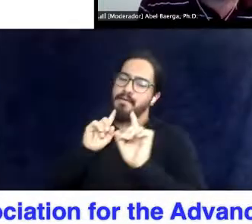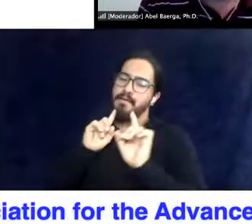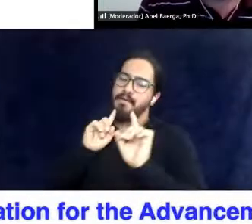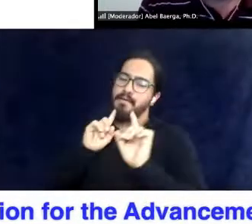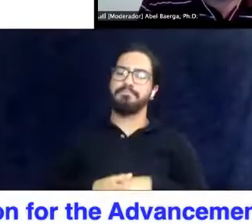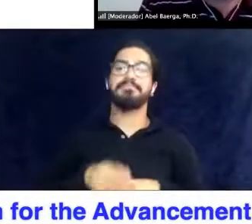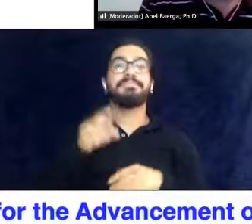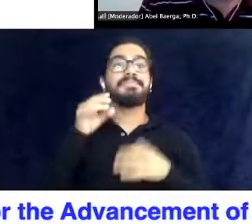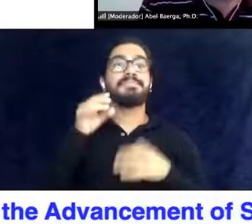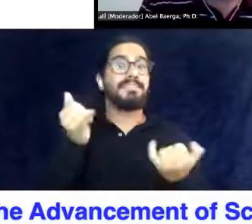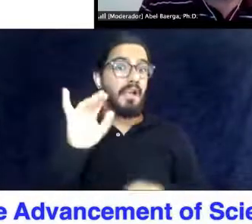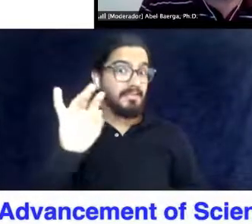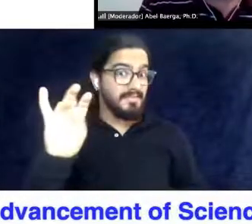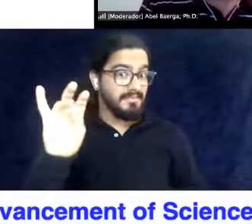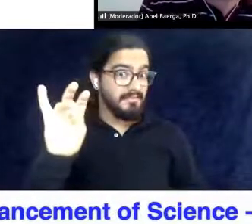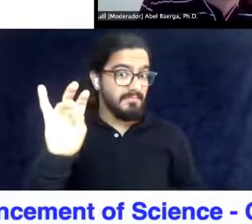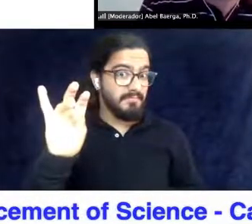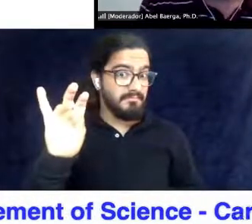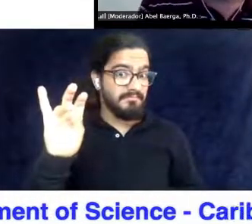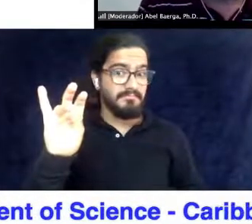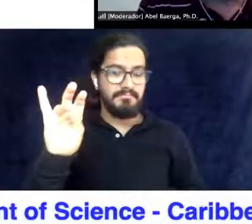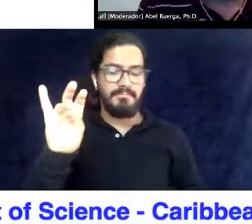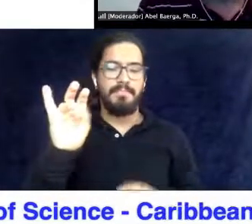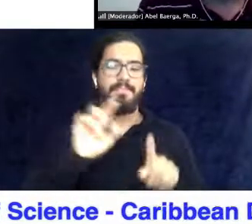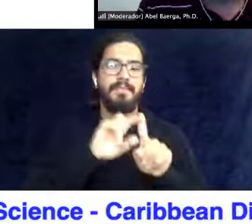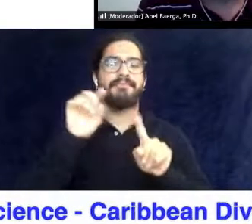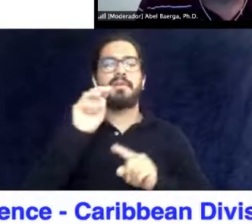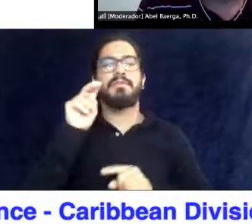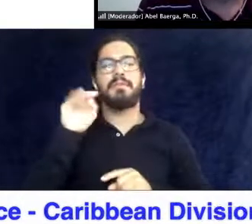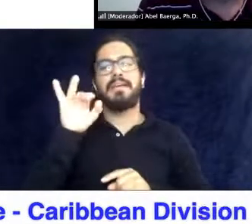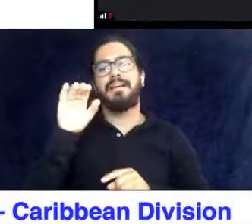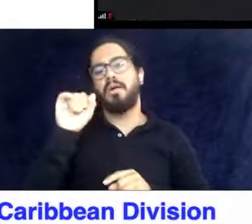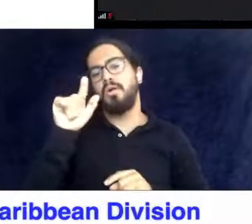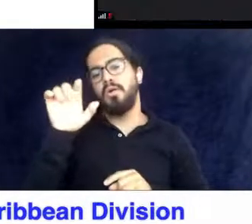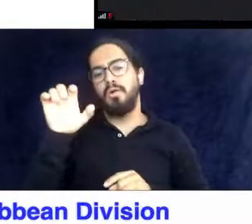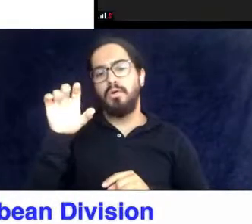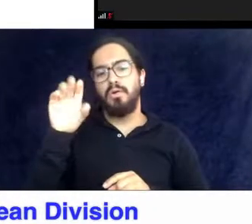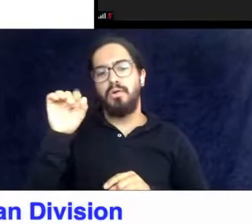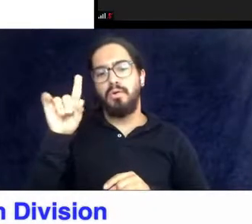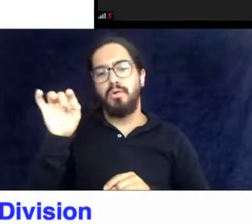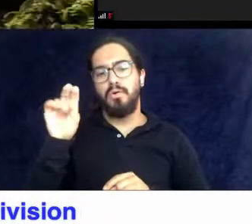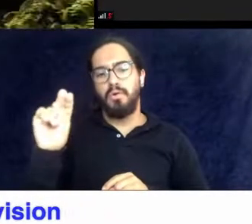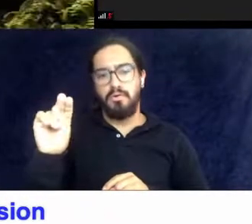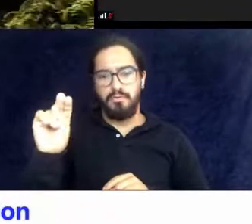7, which is Ms. Nicole Colon Carrion,